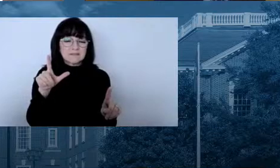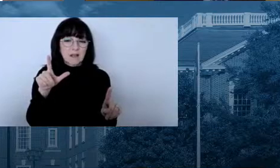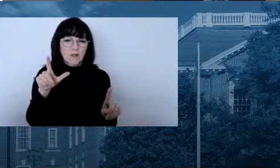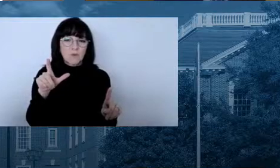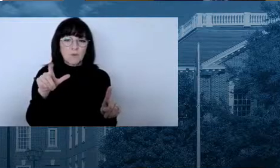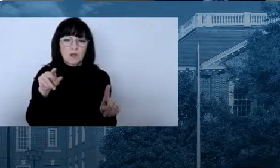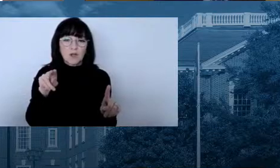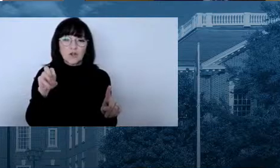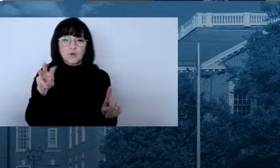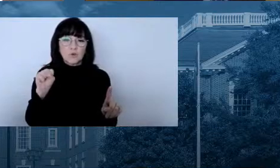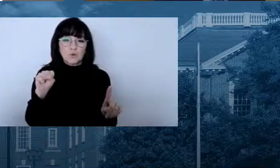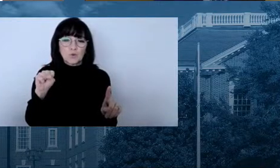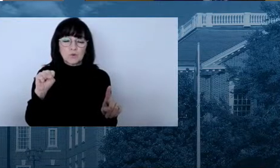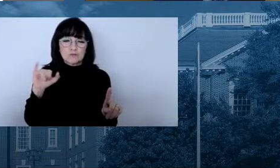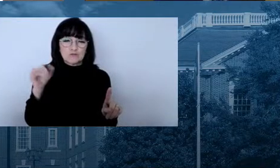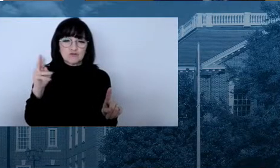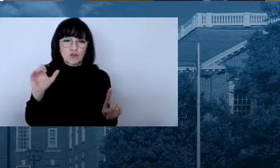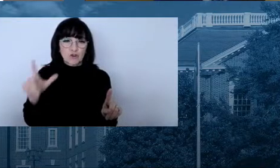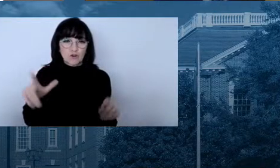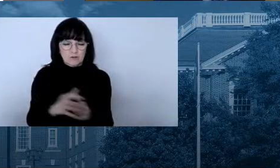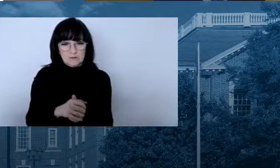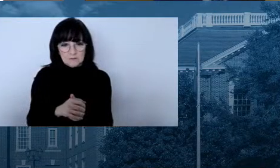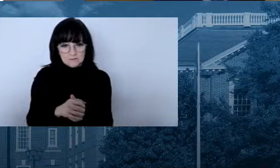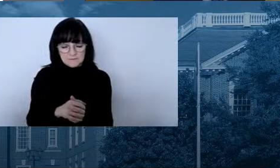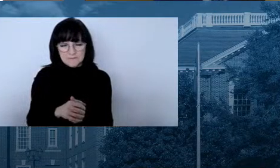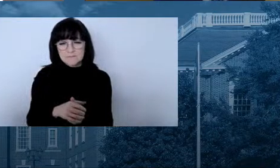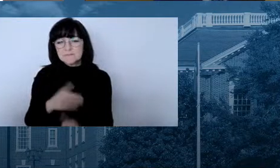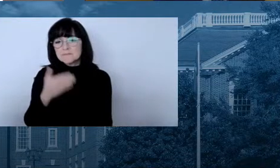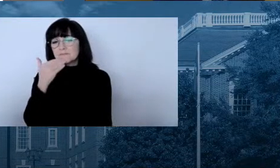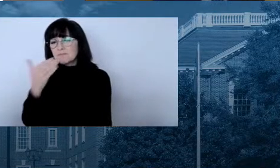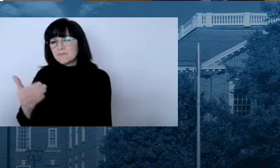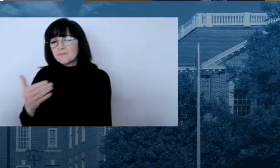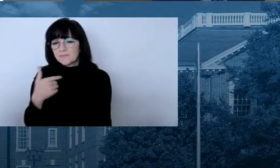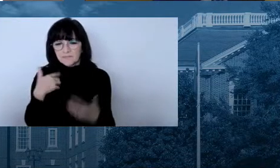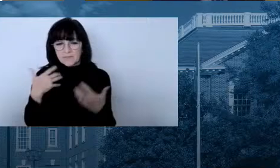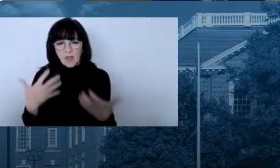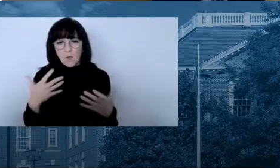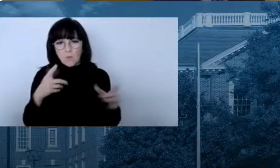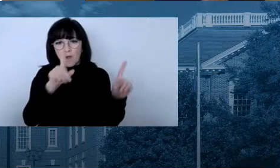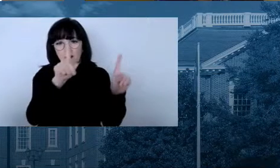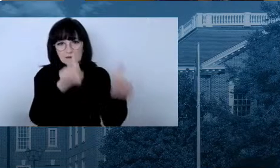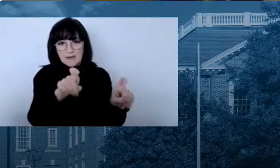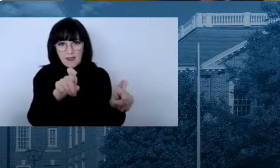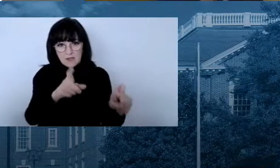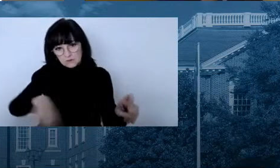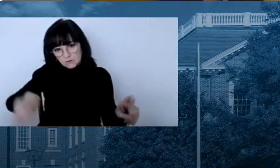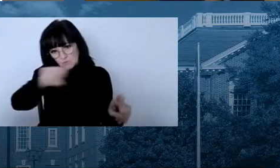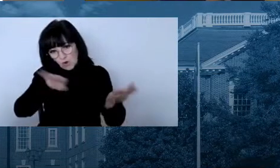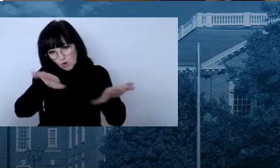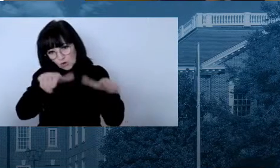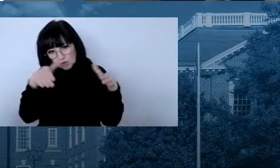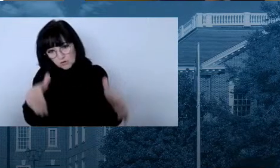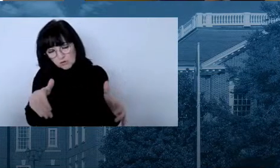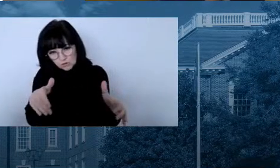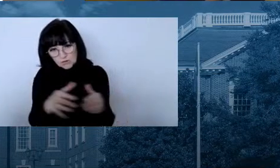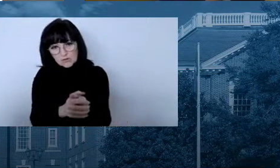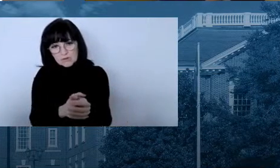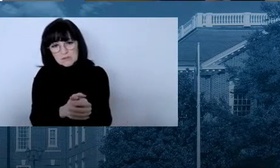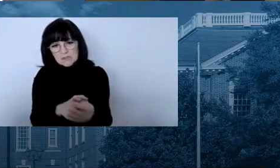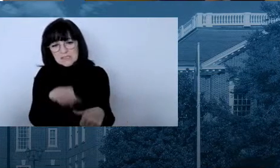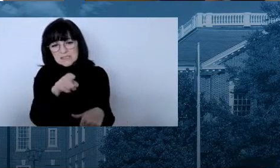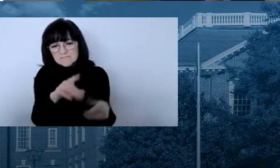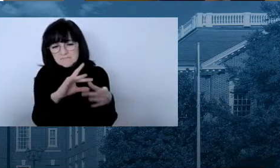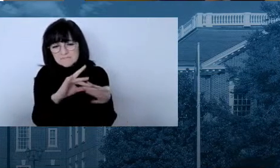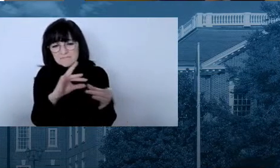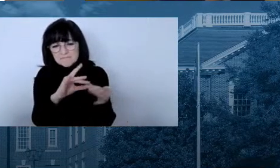Thank you. I'd like to pose this to the whole group, if you will. We talked a lot around the time of the Delta variant